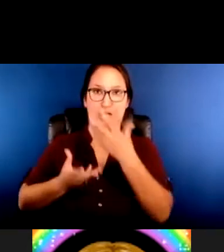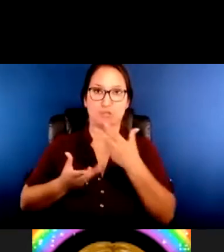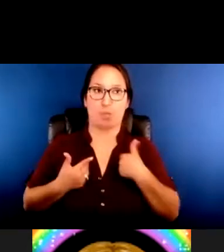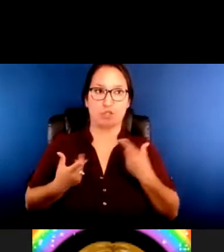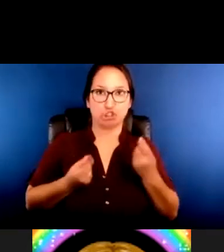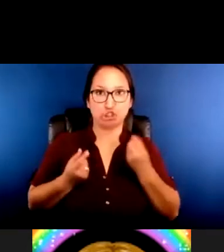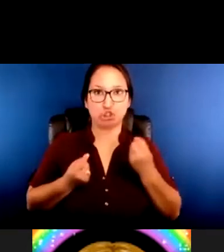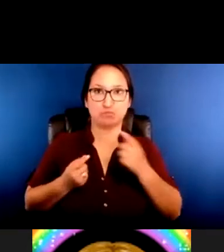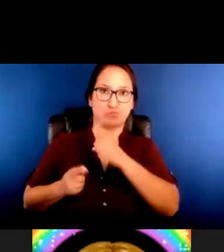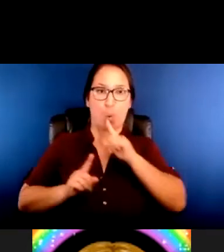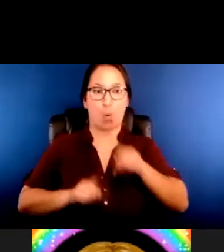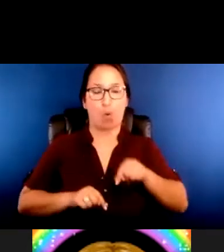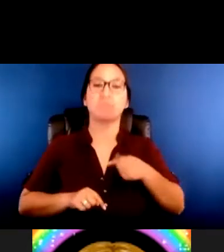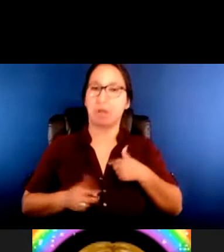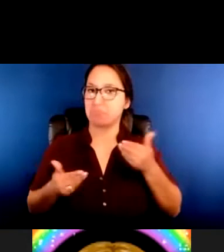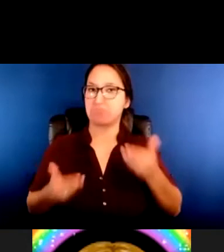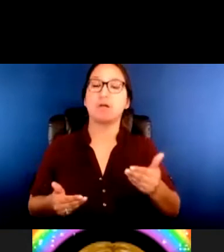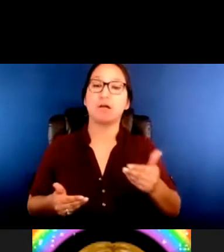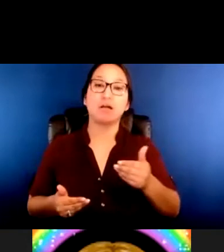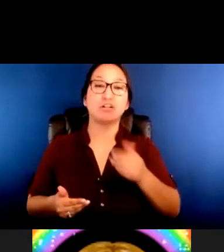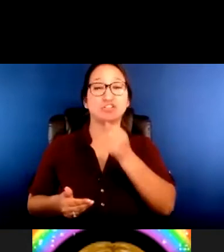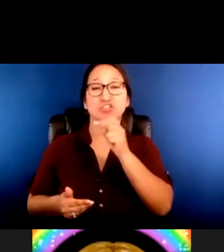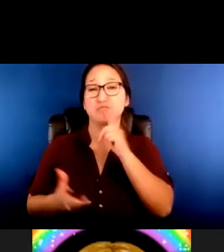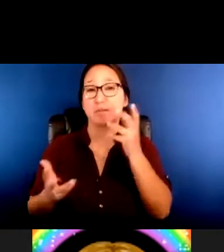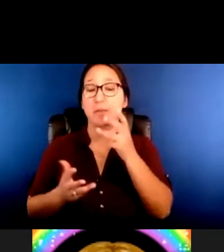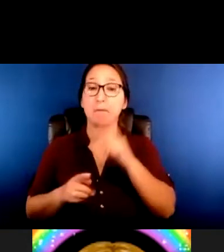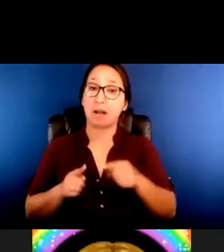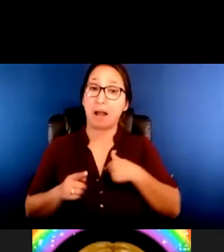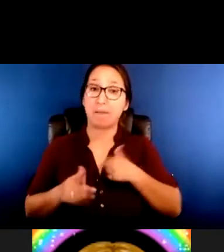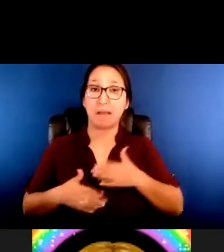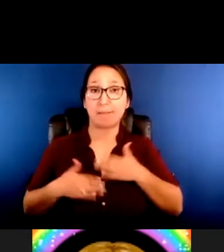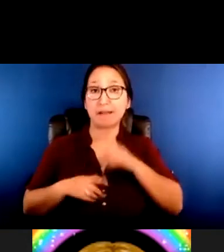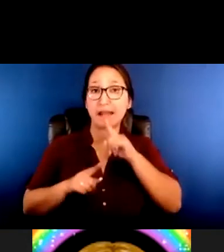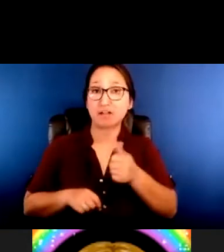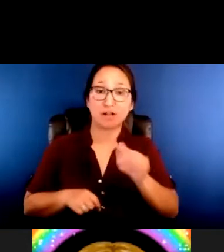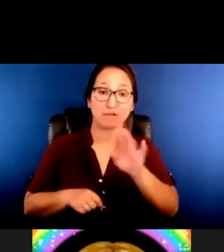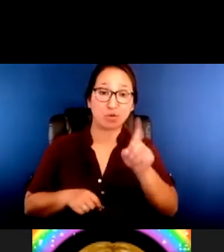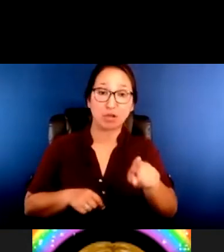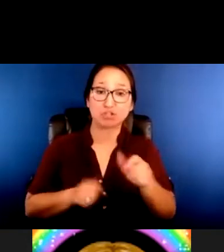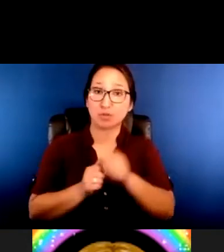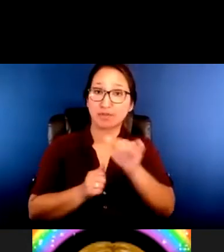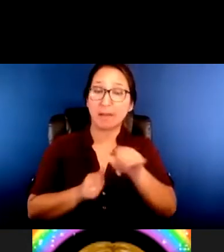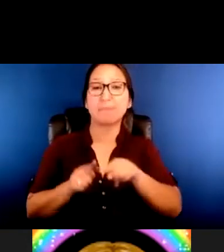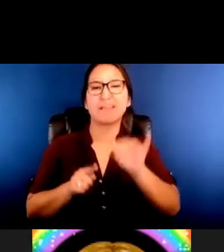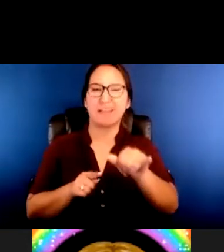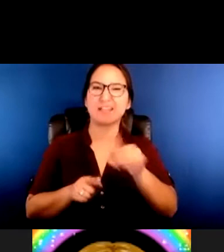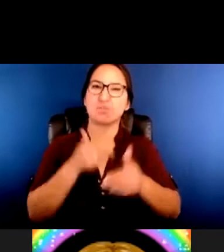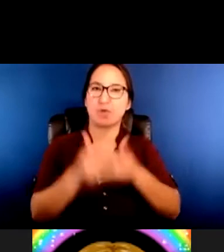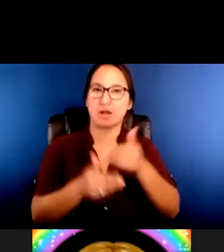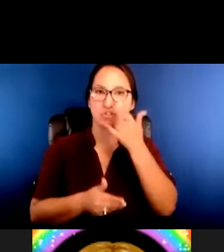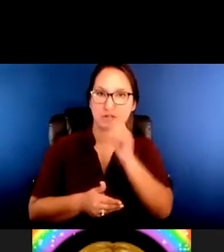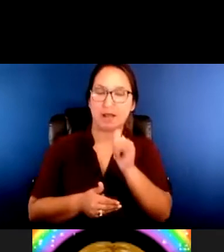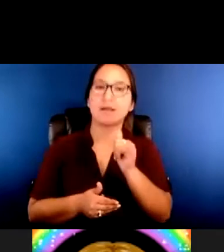she's remarkable. But I'd be happy to take any questions about that. But that's kind of how the process goes, because it is so prescribed